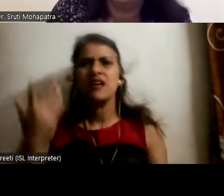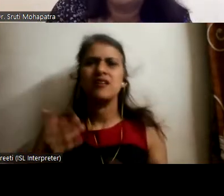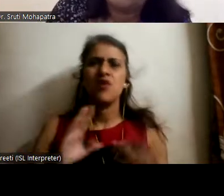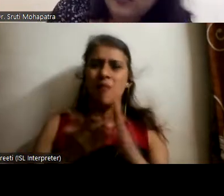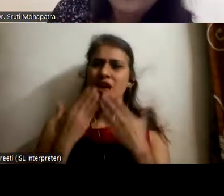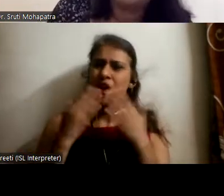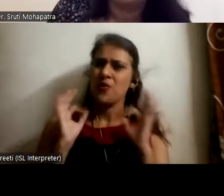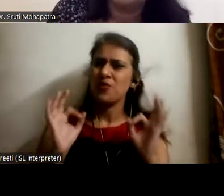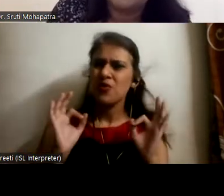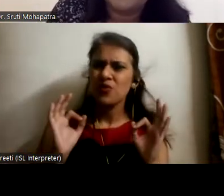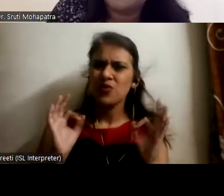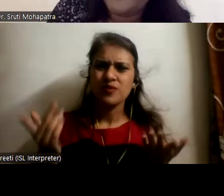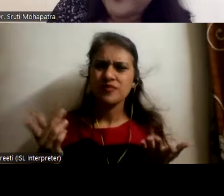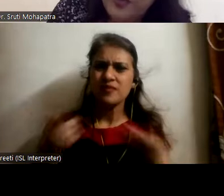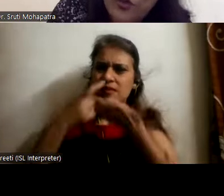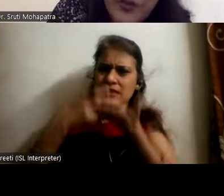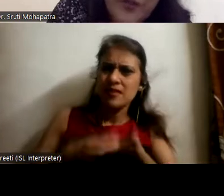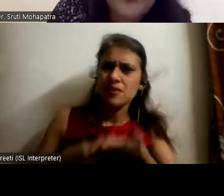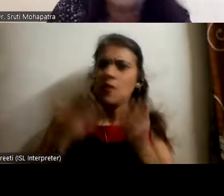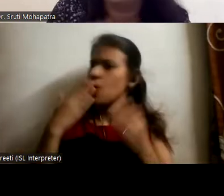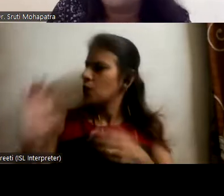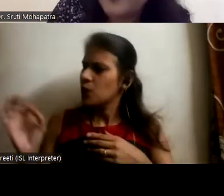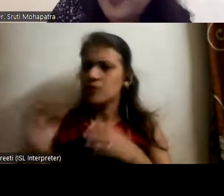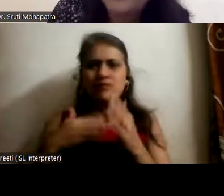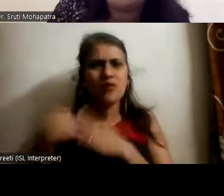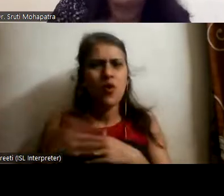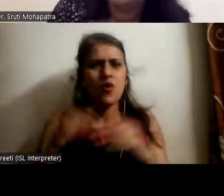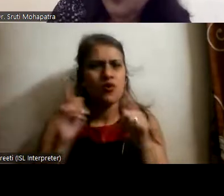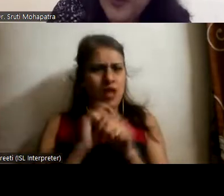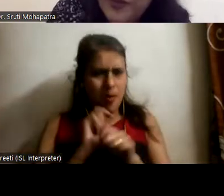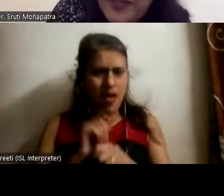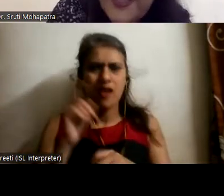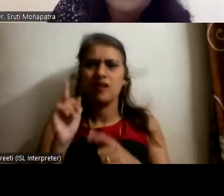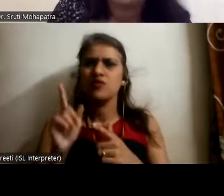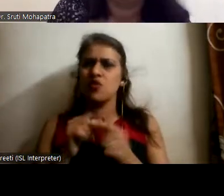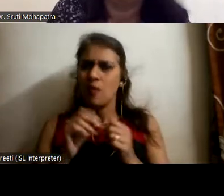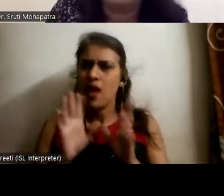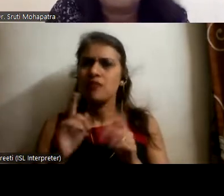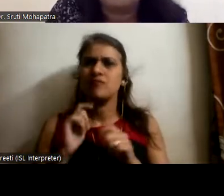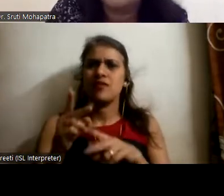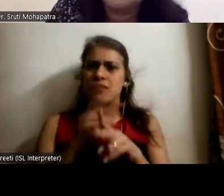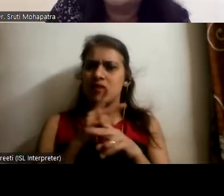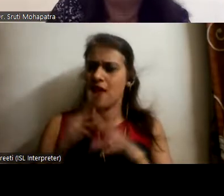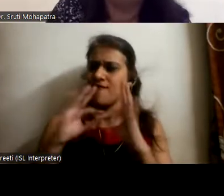educated, and also even those who were not educated, who were working, who were earning, who were taking care of